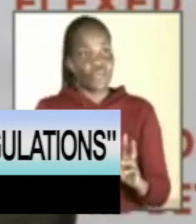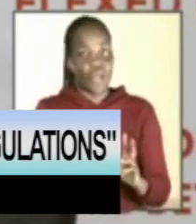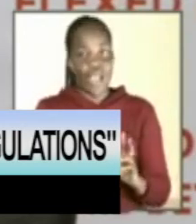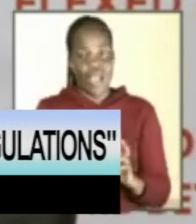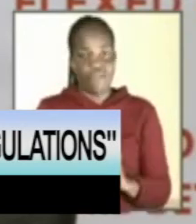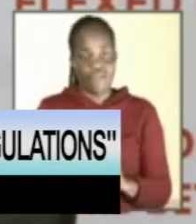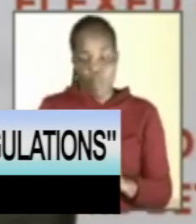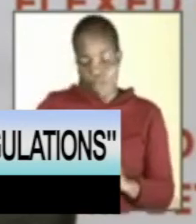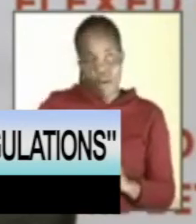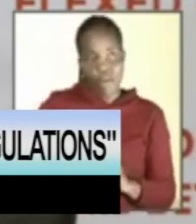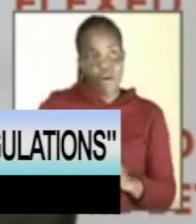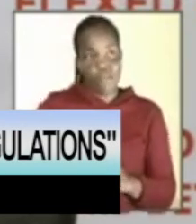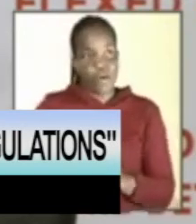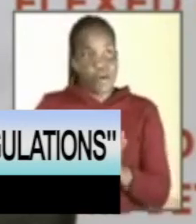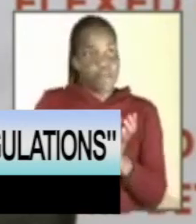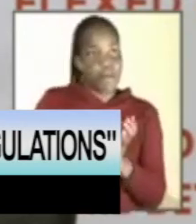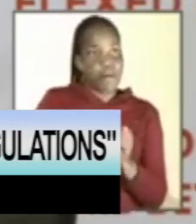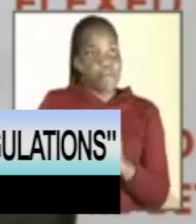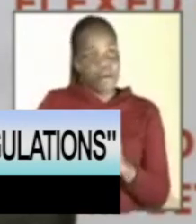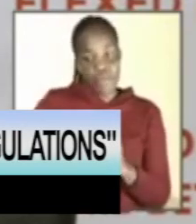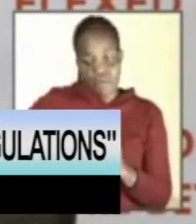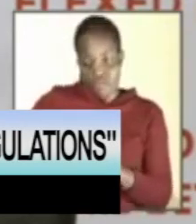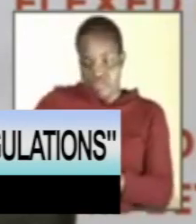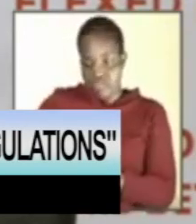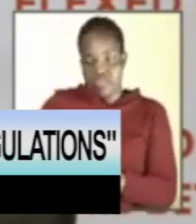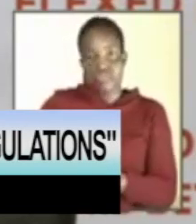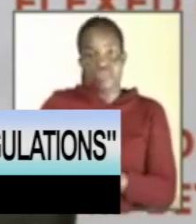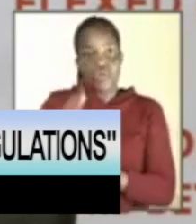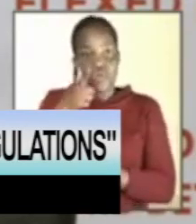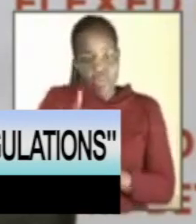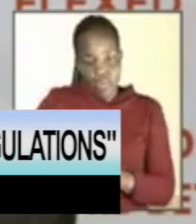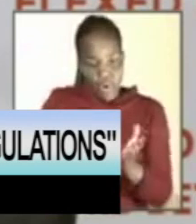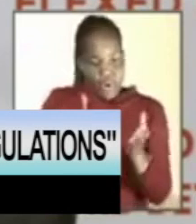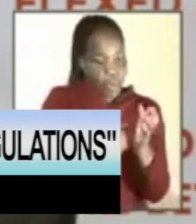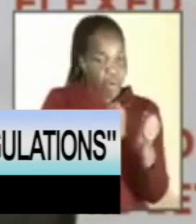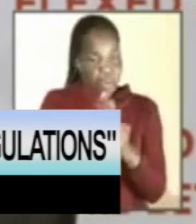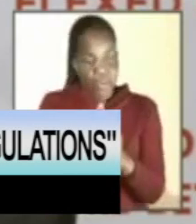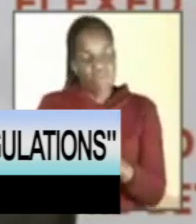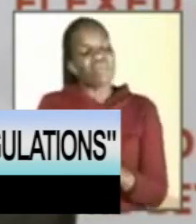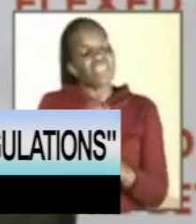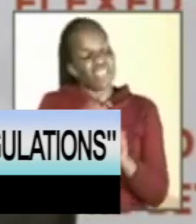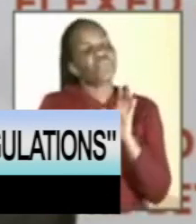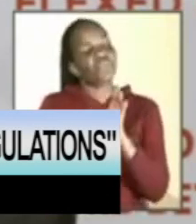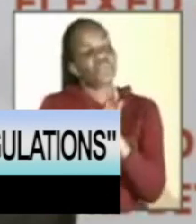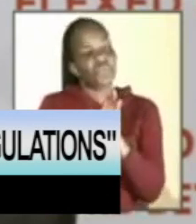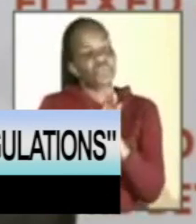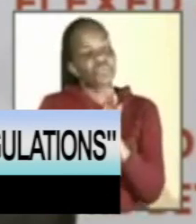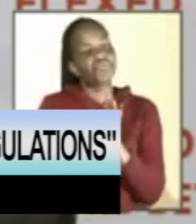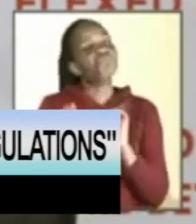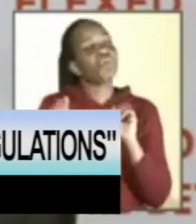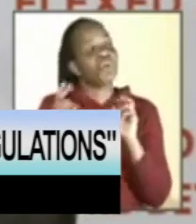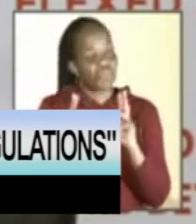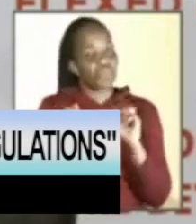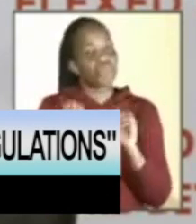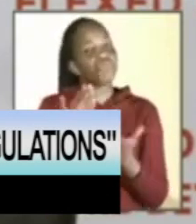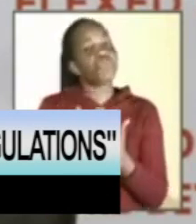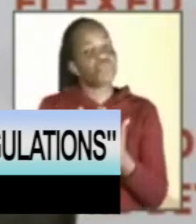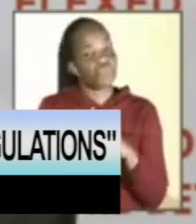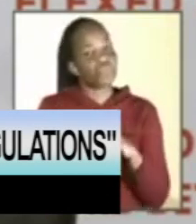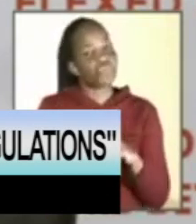small bottles of sanitizers in their pockets. So maybe to a certain extent one would say they are using